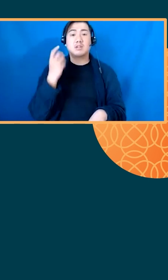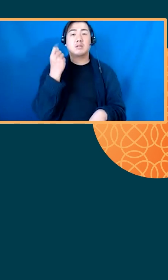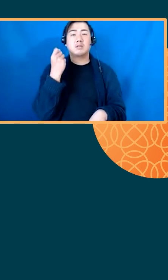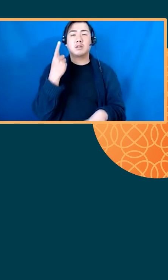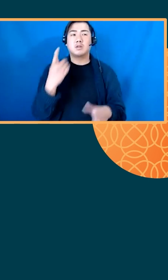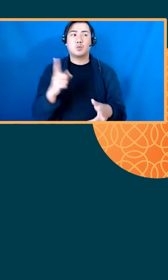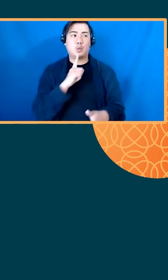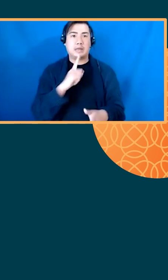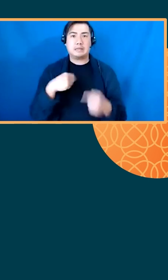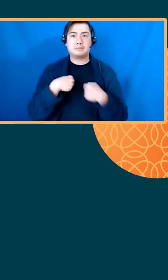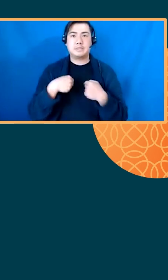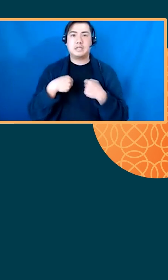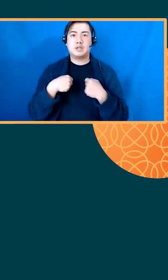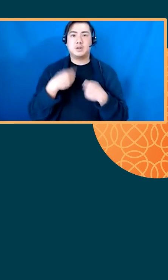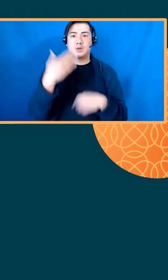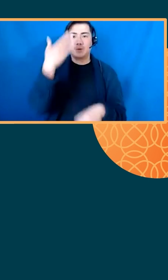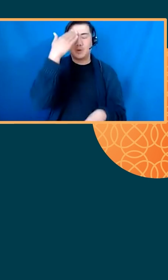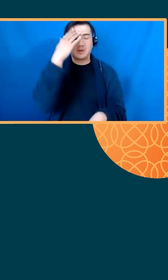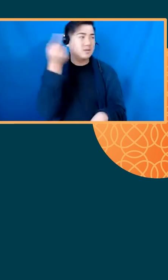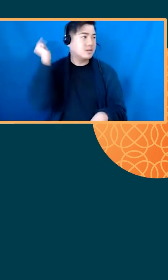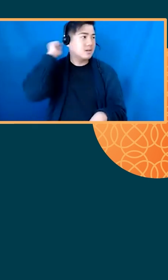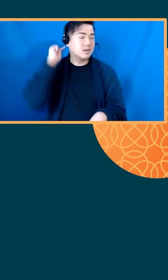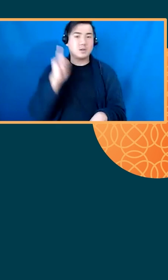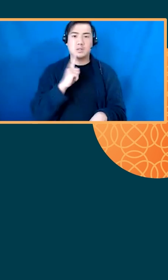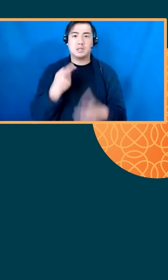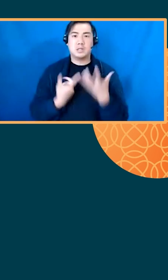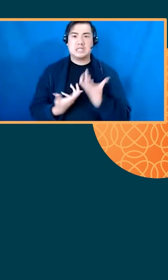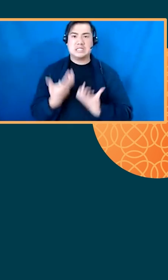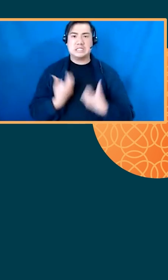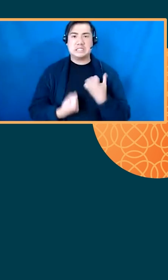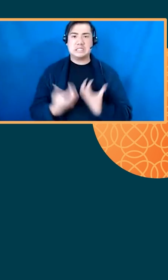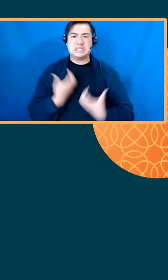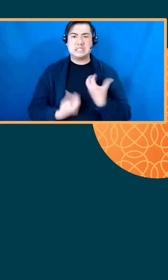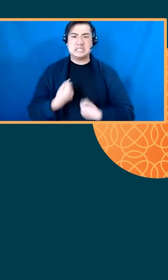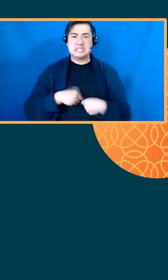so much, then it just showed up in this horrible